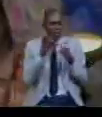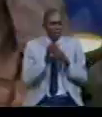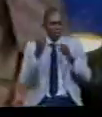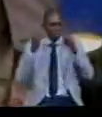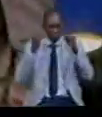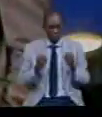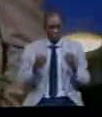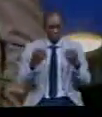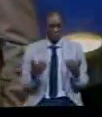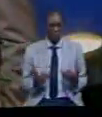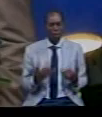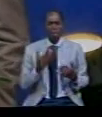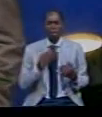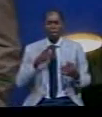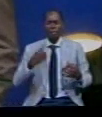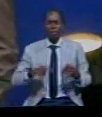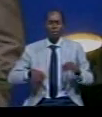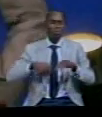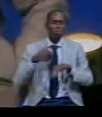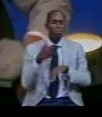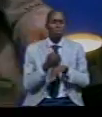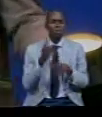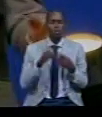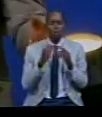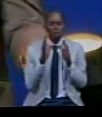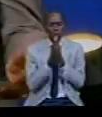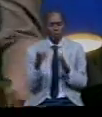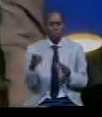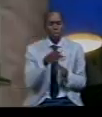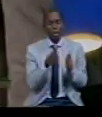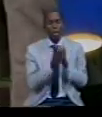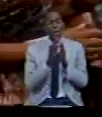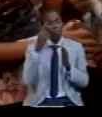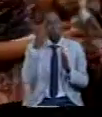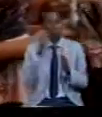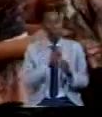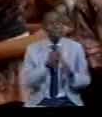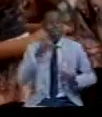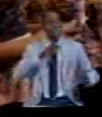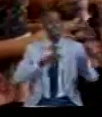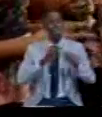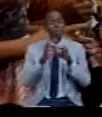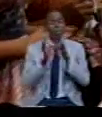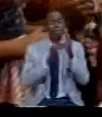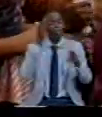confirmation to the prayers that I've been praying. I said, in Jesus' name we pray.